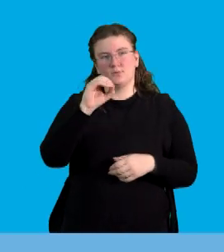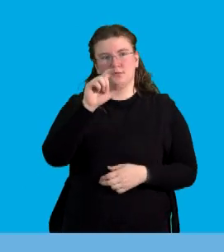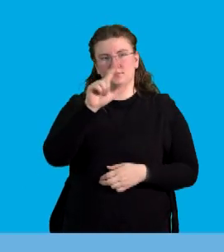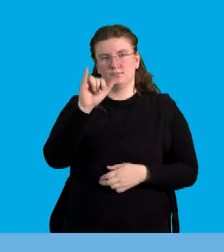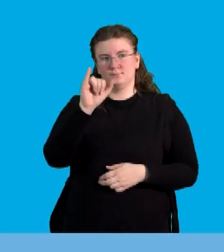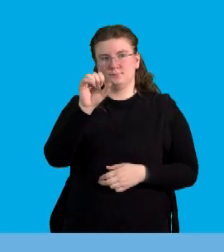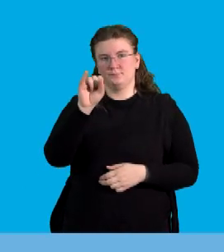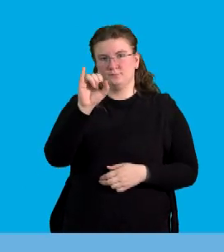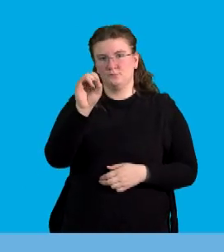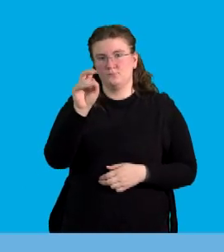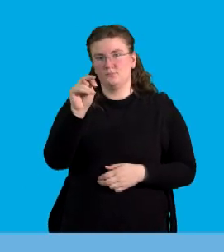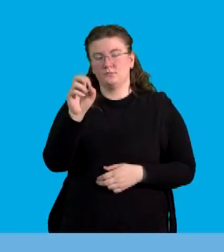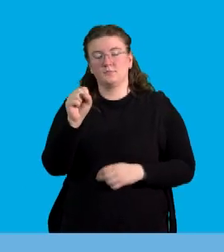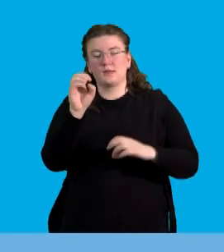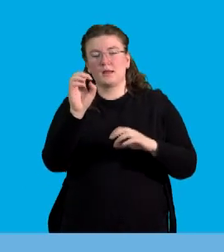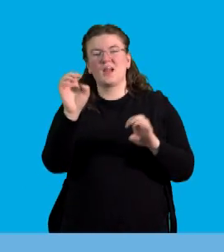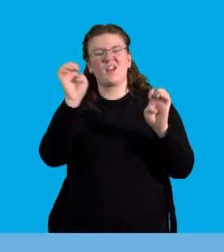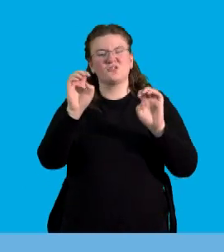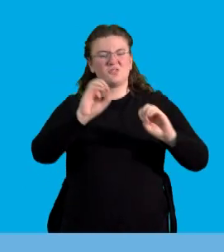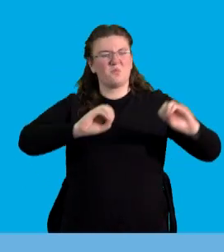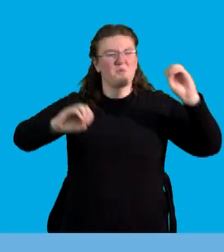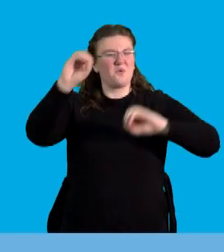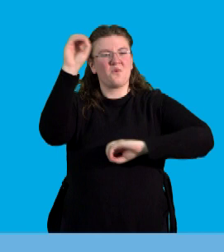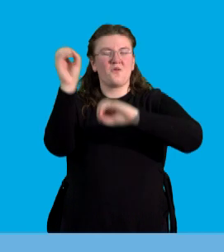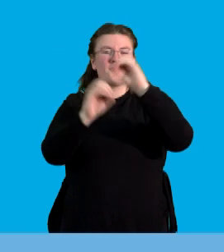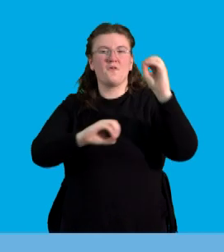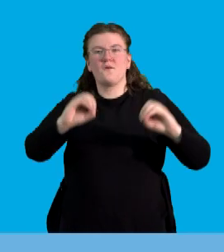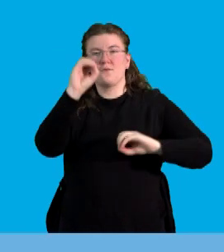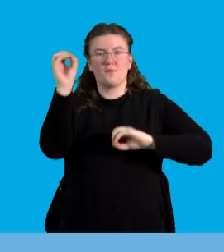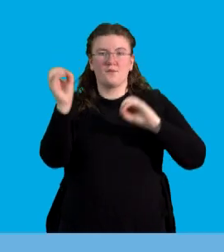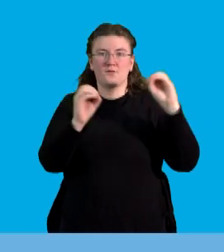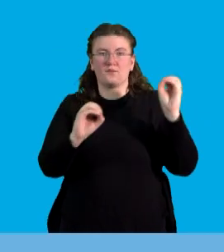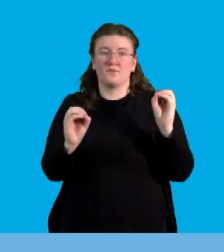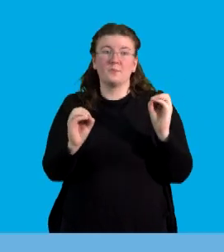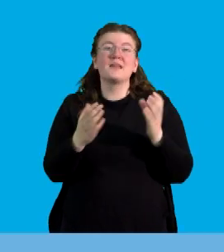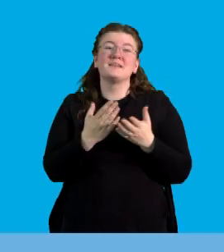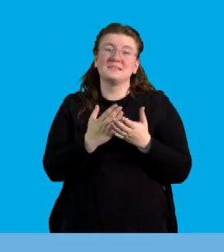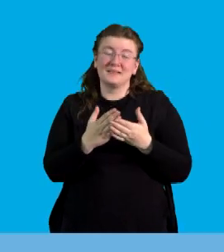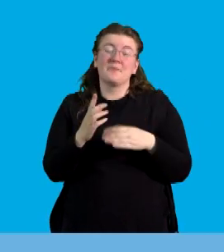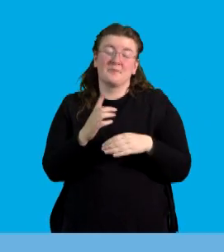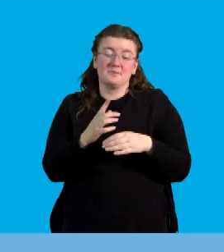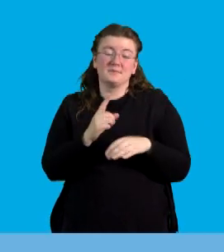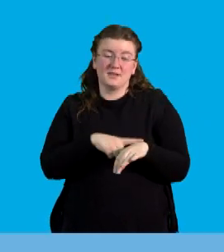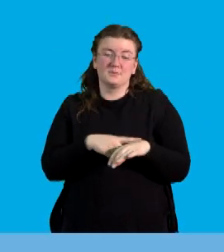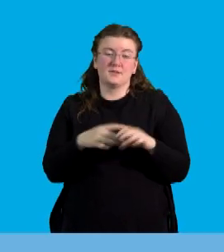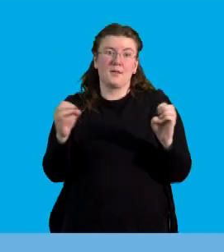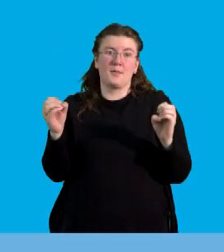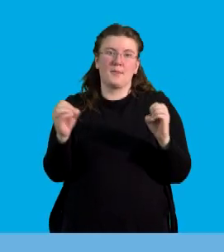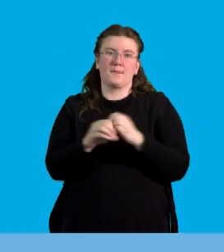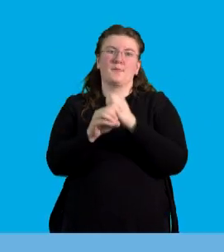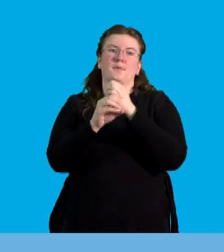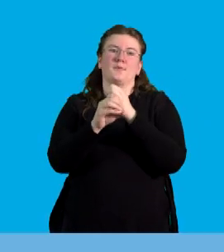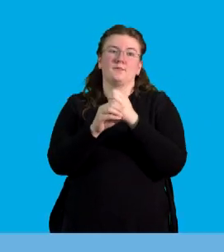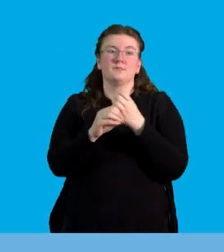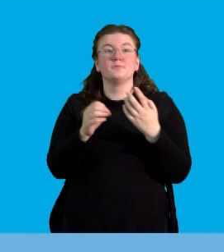these electrons are moving haphazardly, they're just moving randomly throughout this entire metal, at some point they're going to collide.